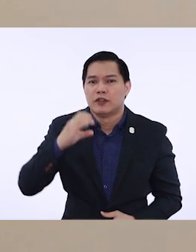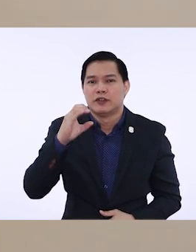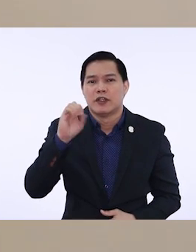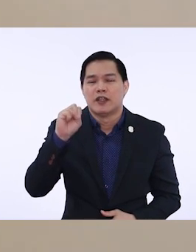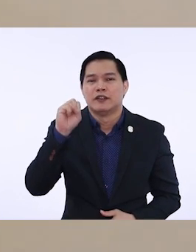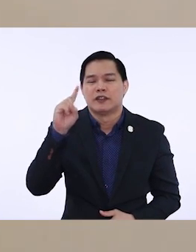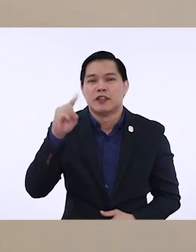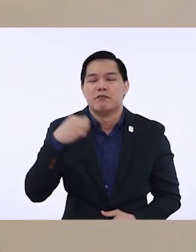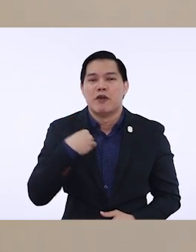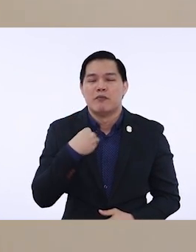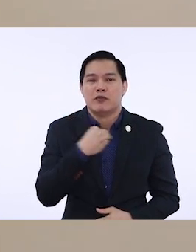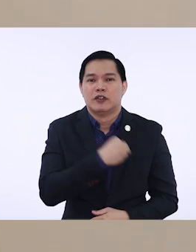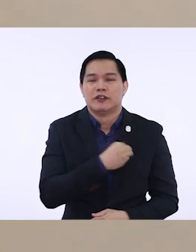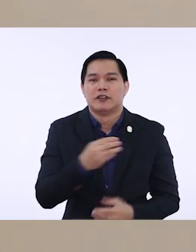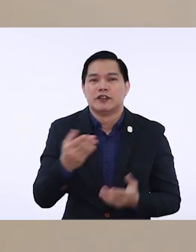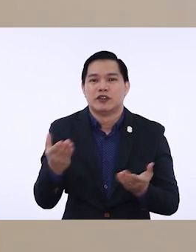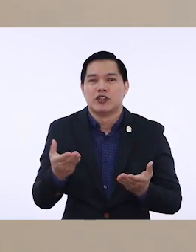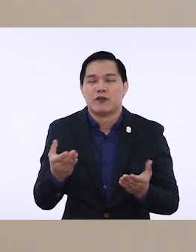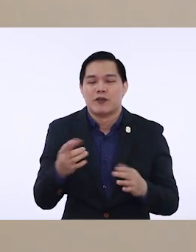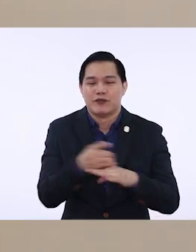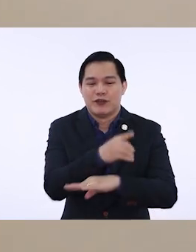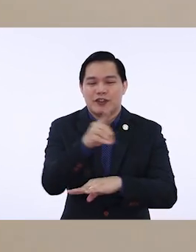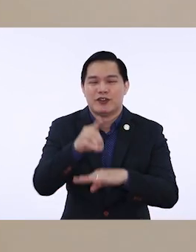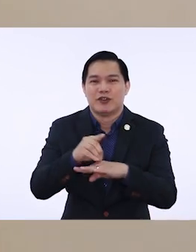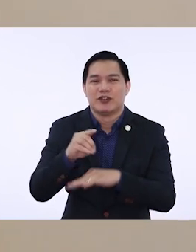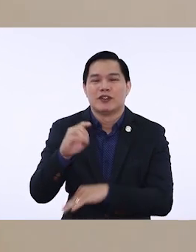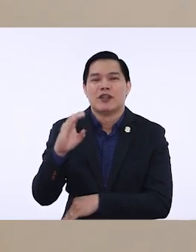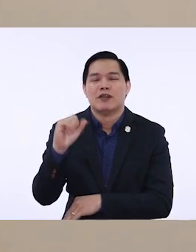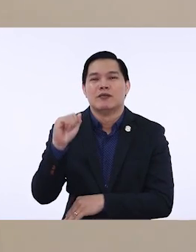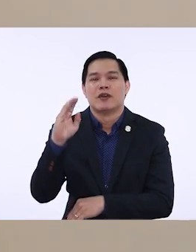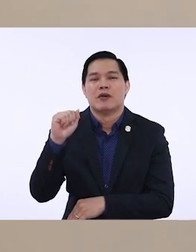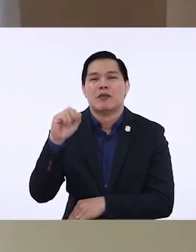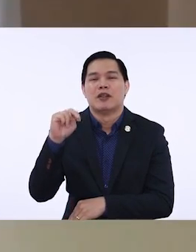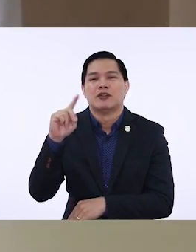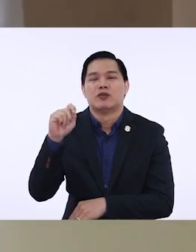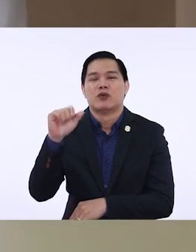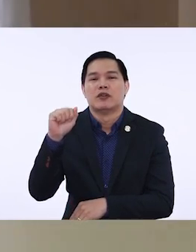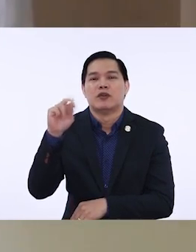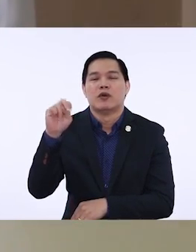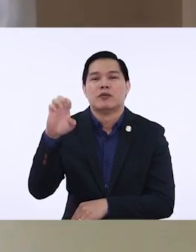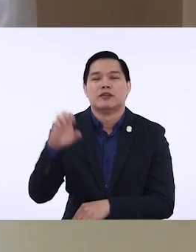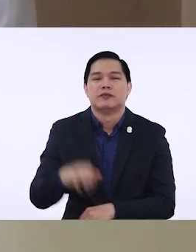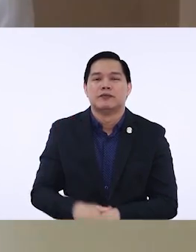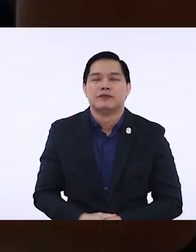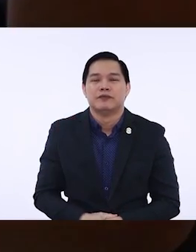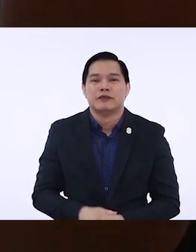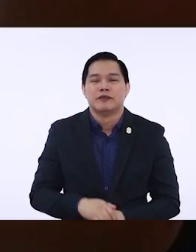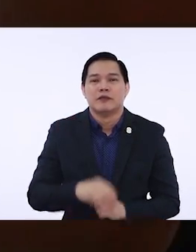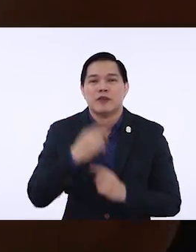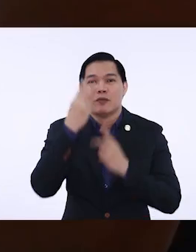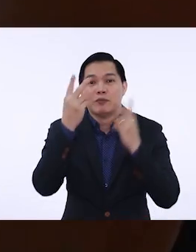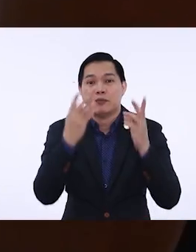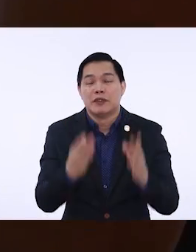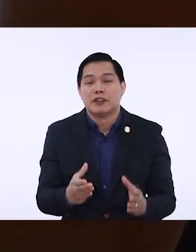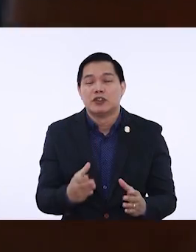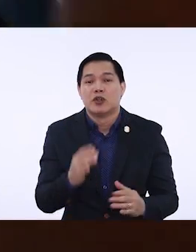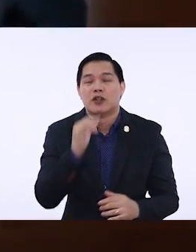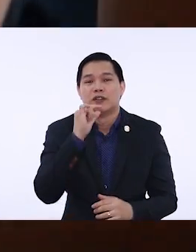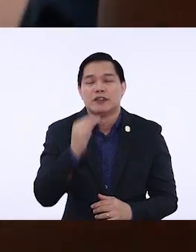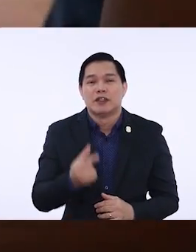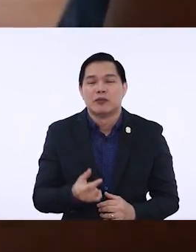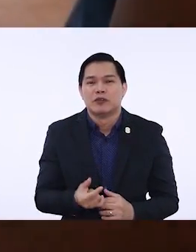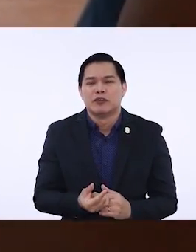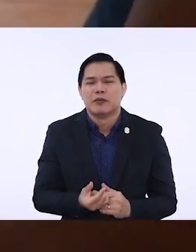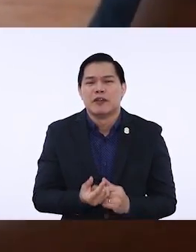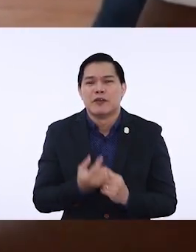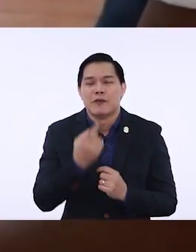CSD members here in the district of Cabanatuan City, Nueva Ecija. All the guests and participants had fun in the